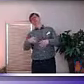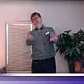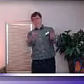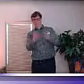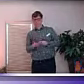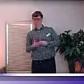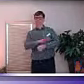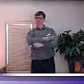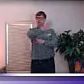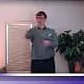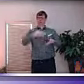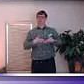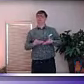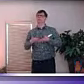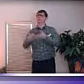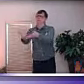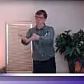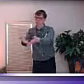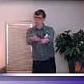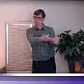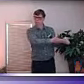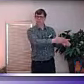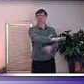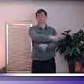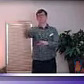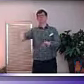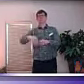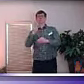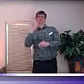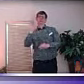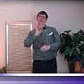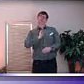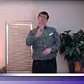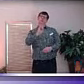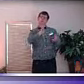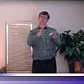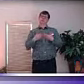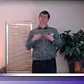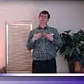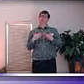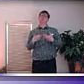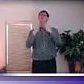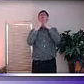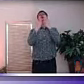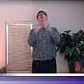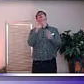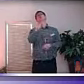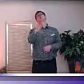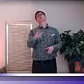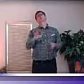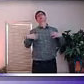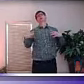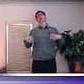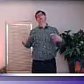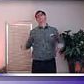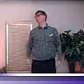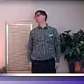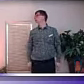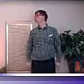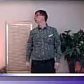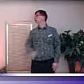I have, all that I give, and all that I receive. Thank you, life.